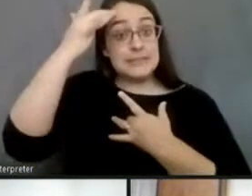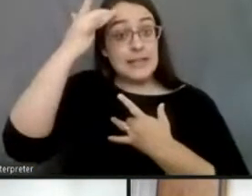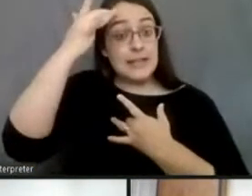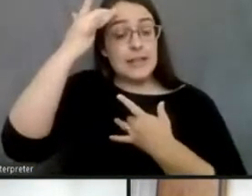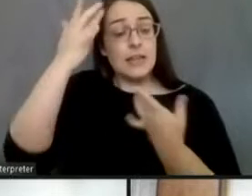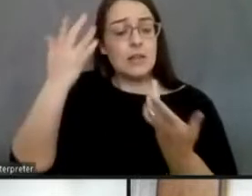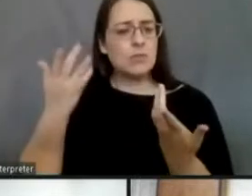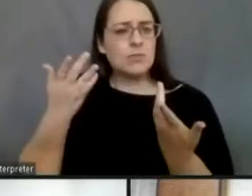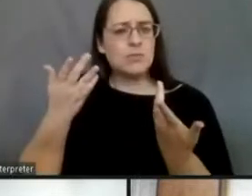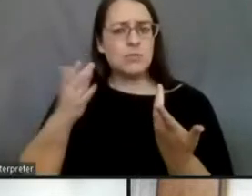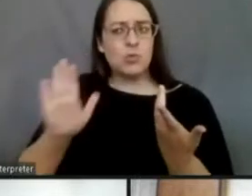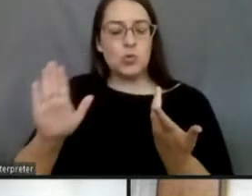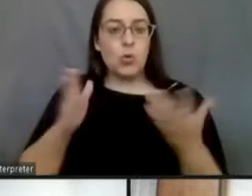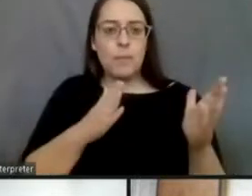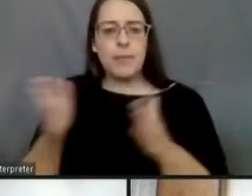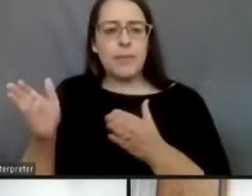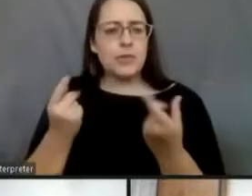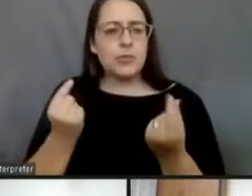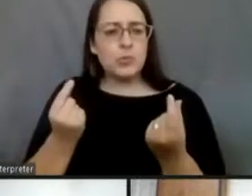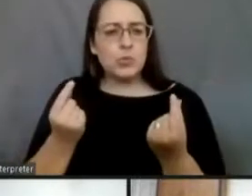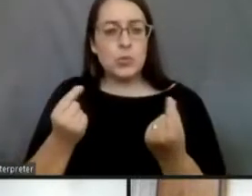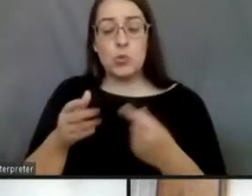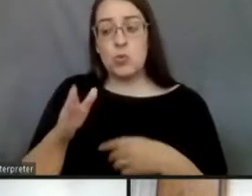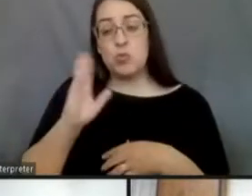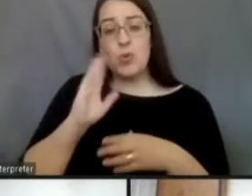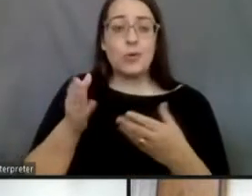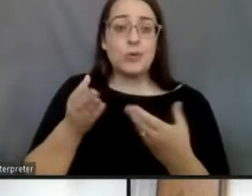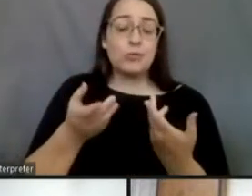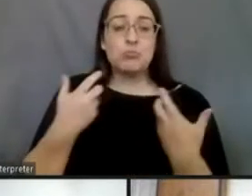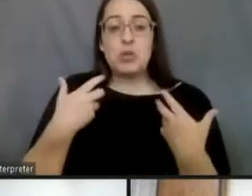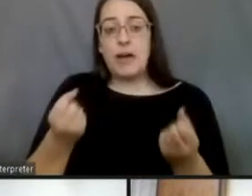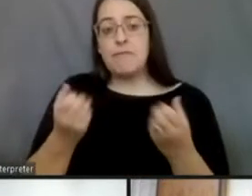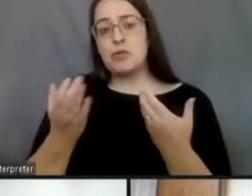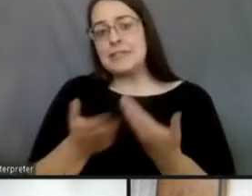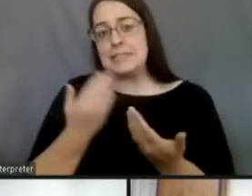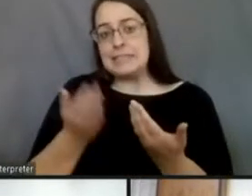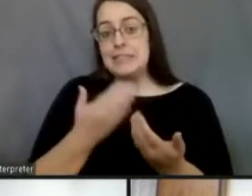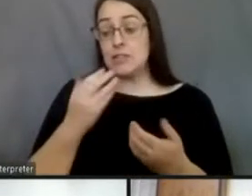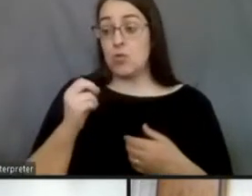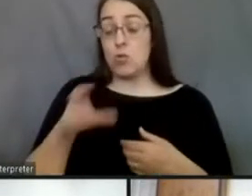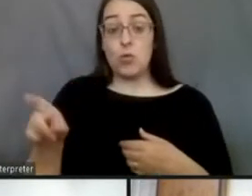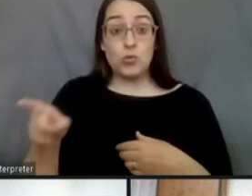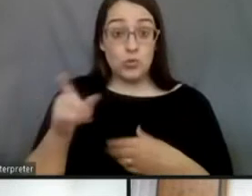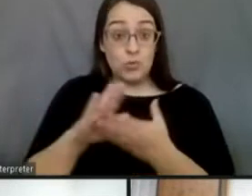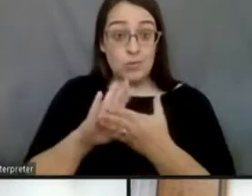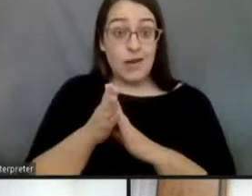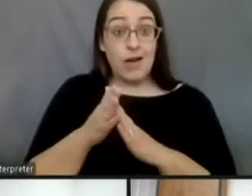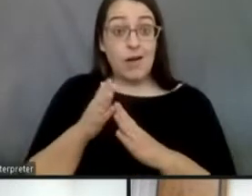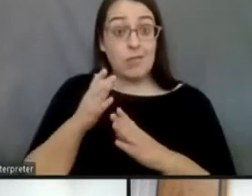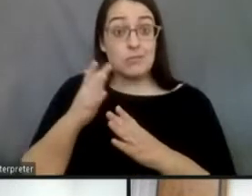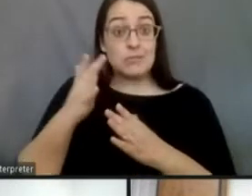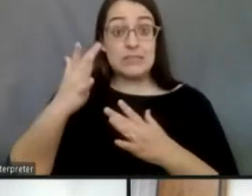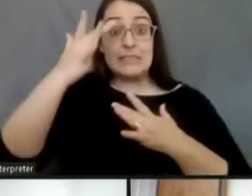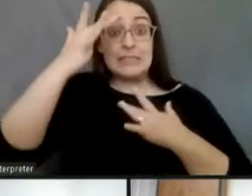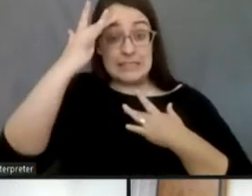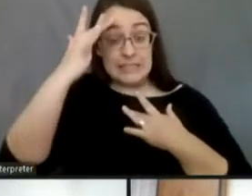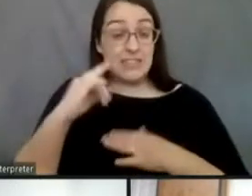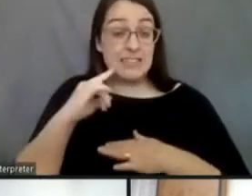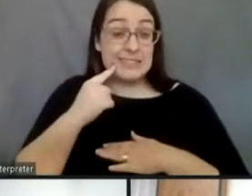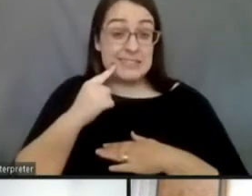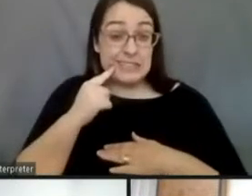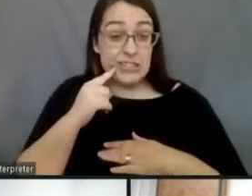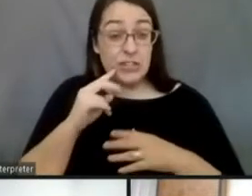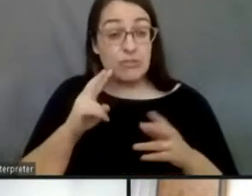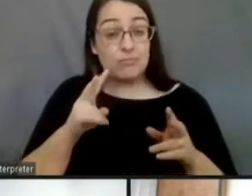what is going to be your clinical course? Is it going to be fairly benign and you're going to recover? Or are you going to be someone who gets infected and